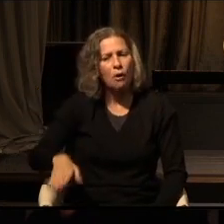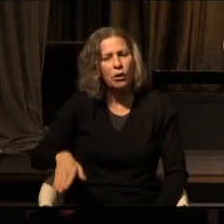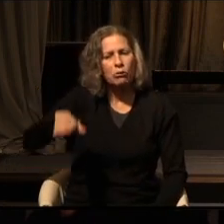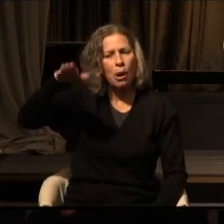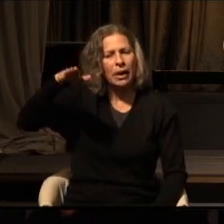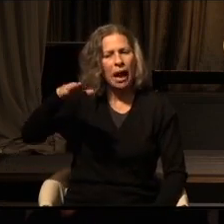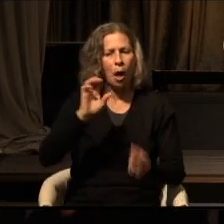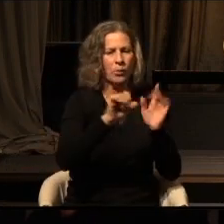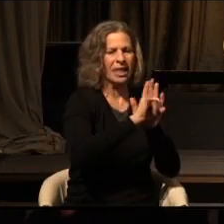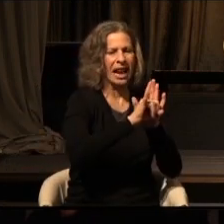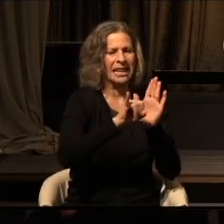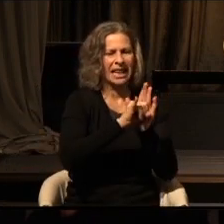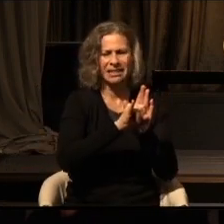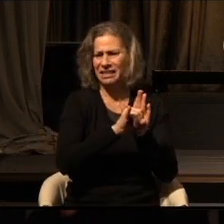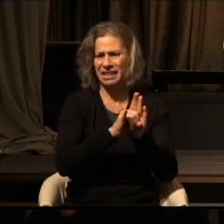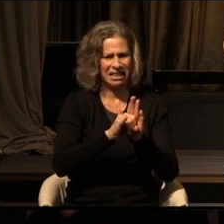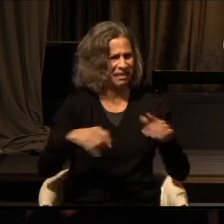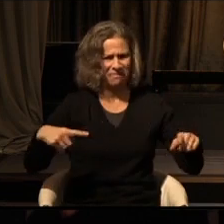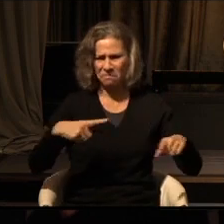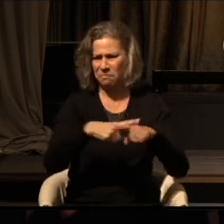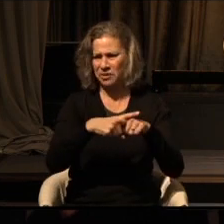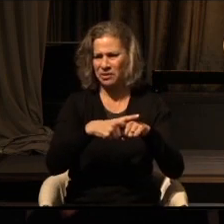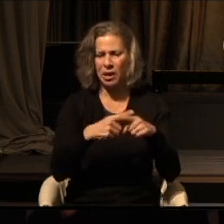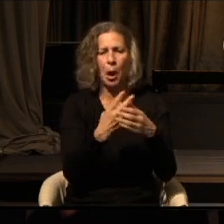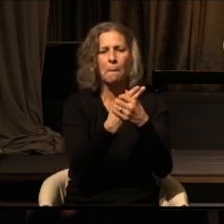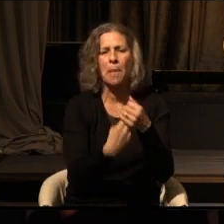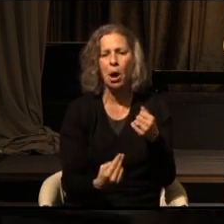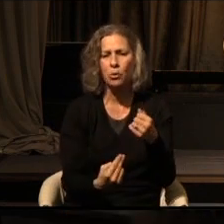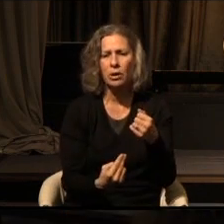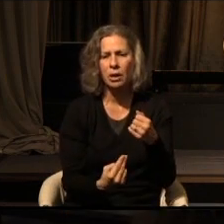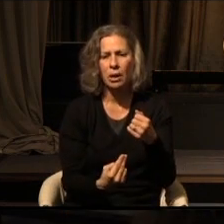identity. But I had to do that for myself.